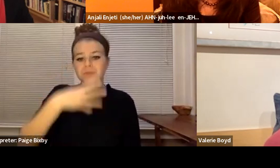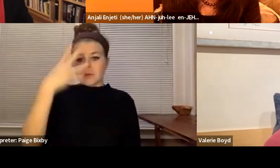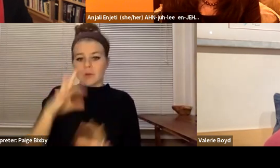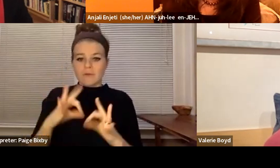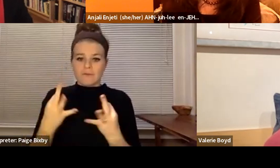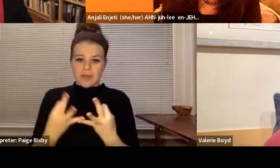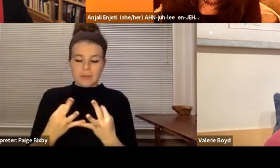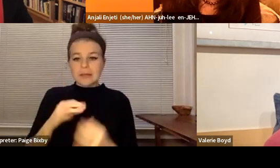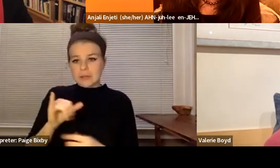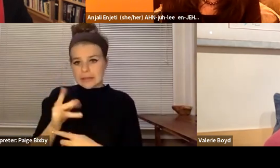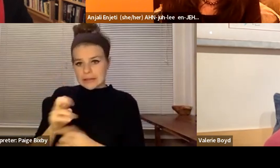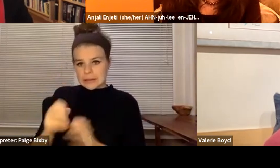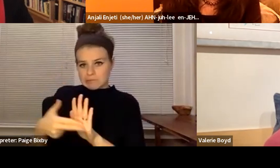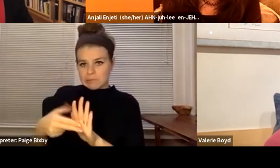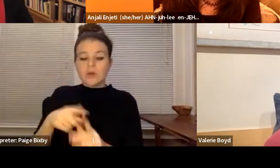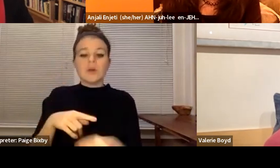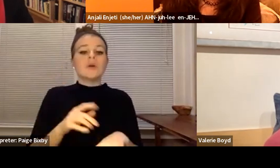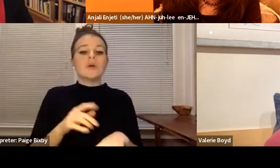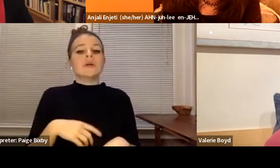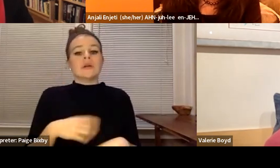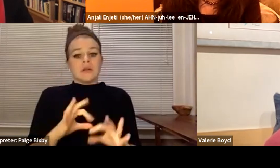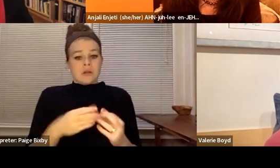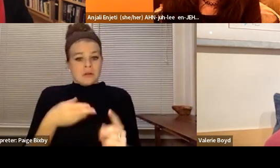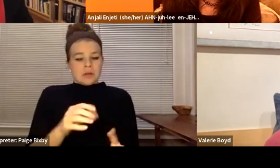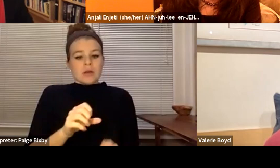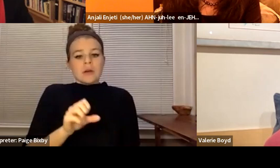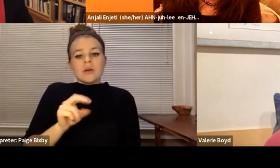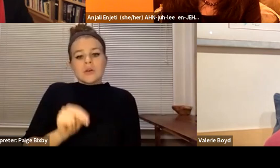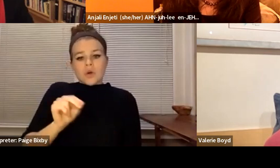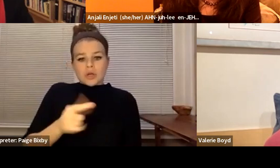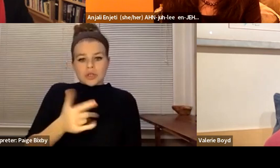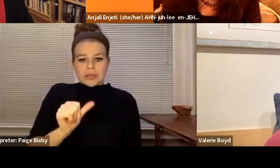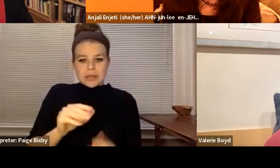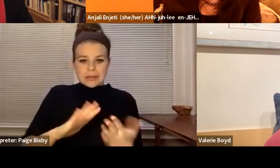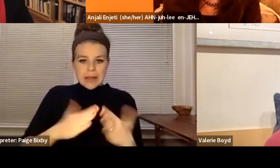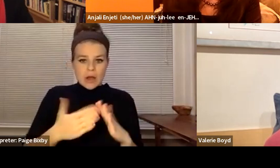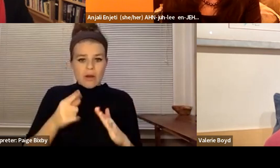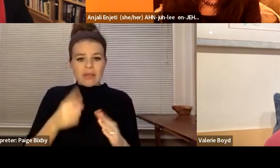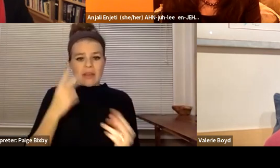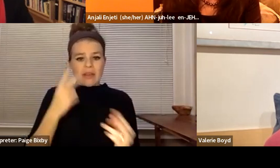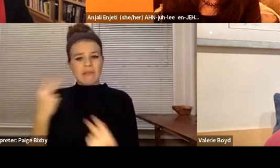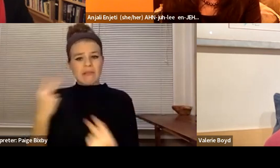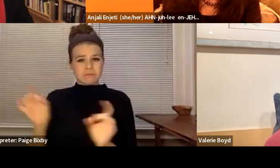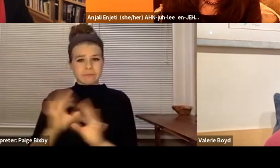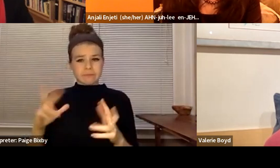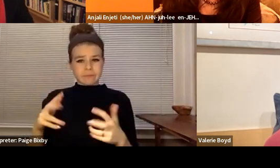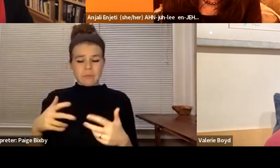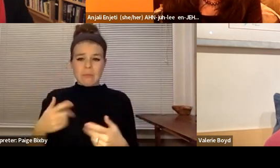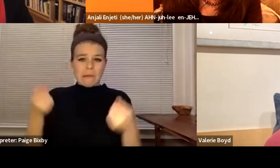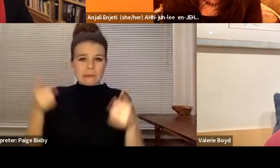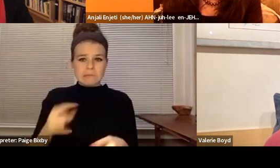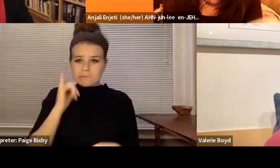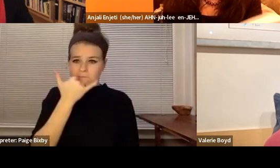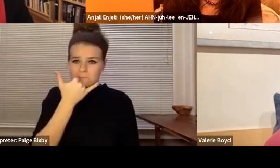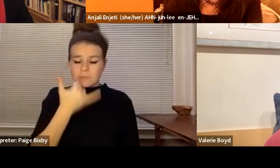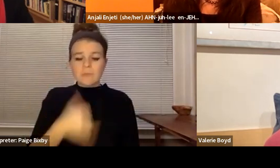Georgia town. The family's lives were tangled in secrets dating back to a tragic accident a decade earlier. The book